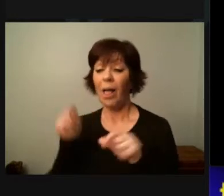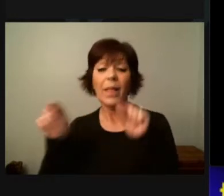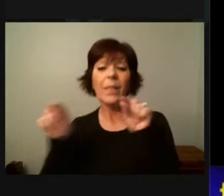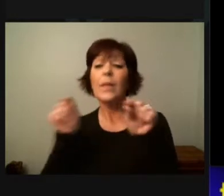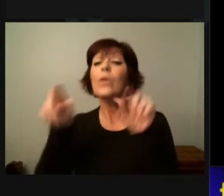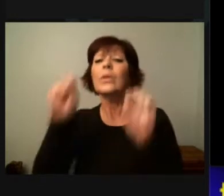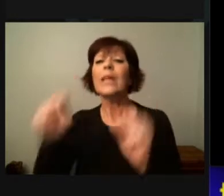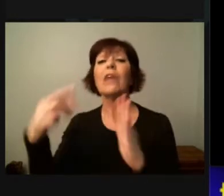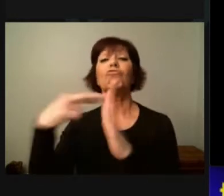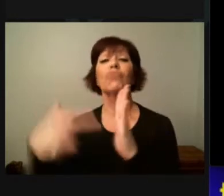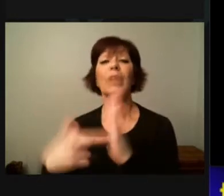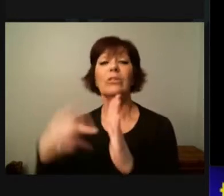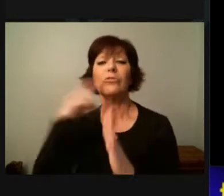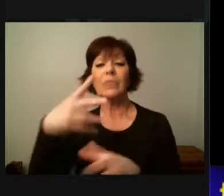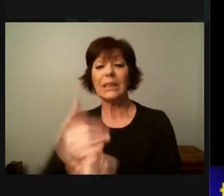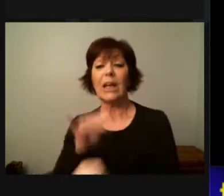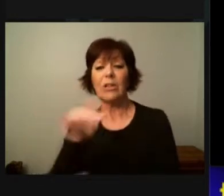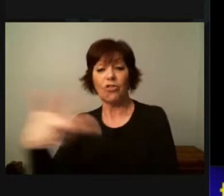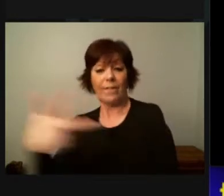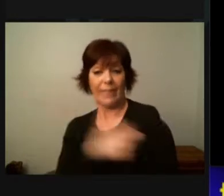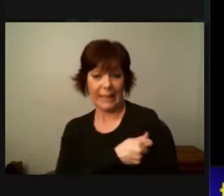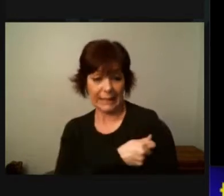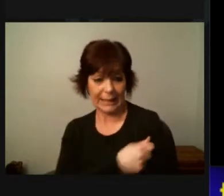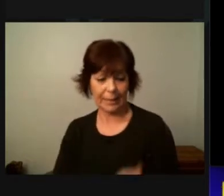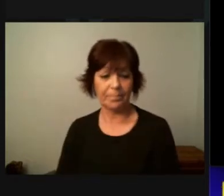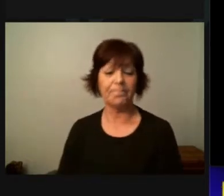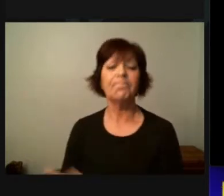vaccine. Next slide, please.